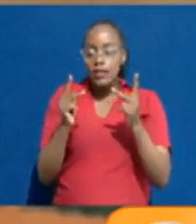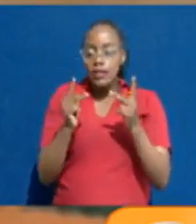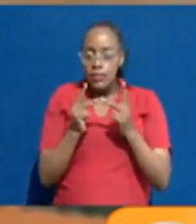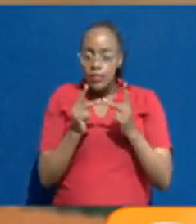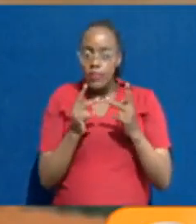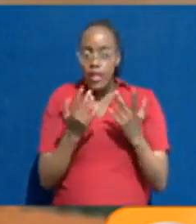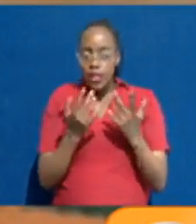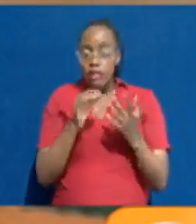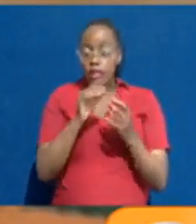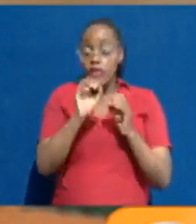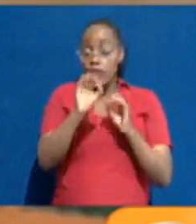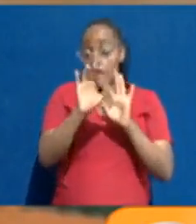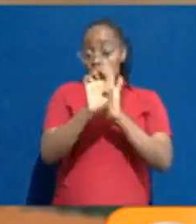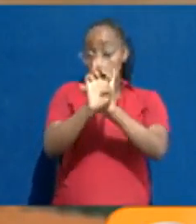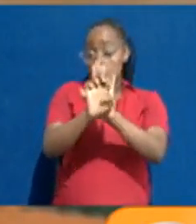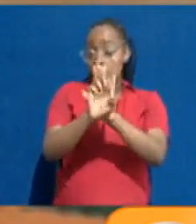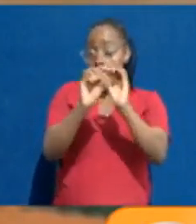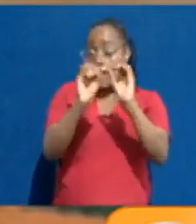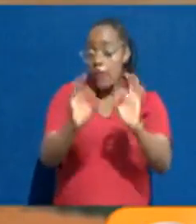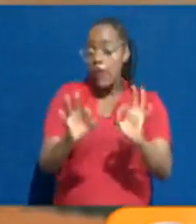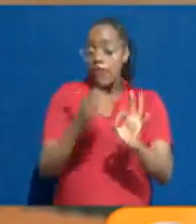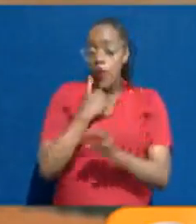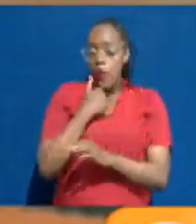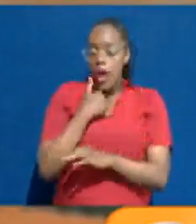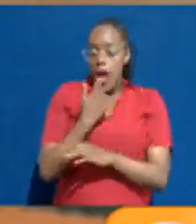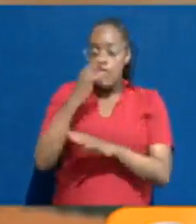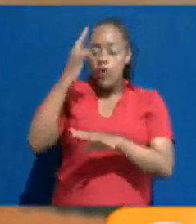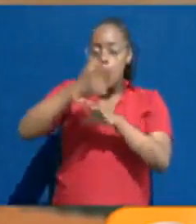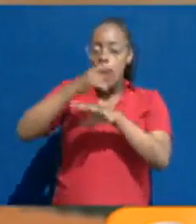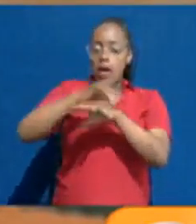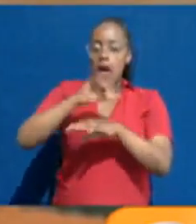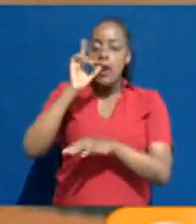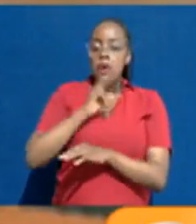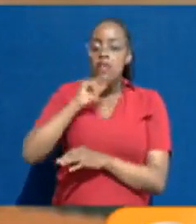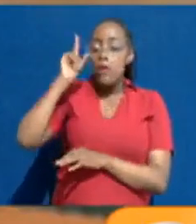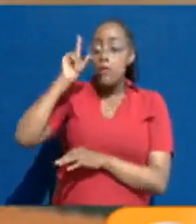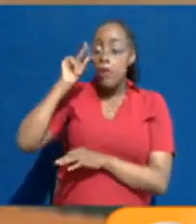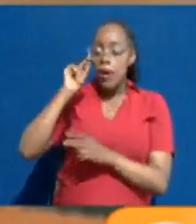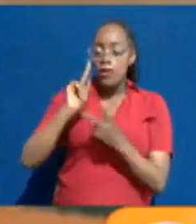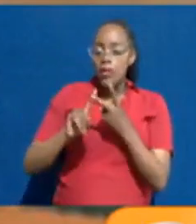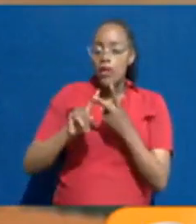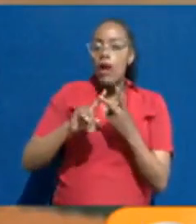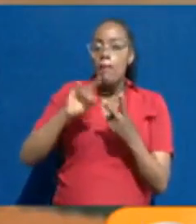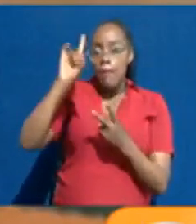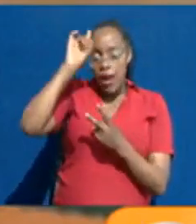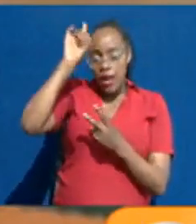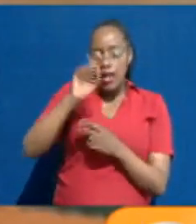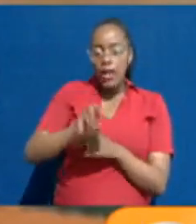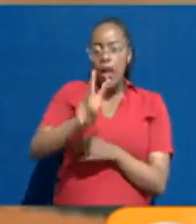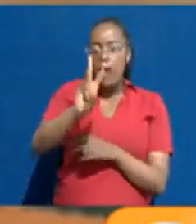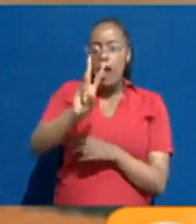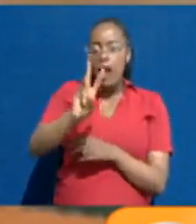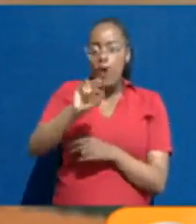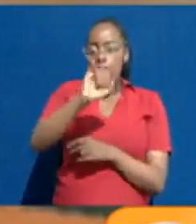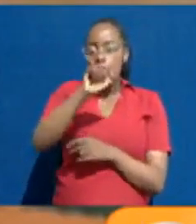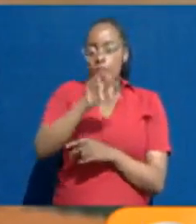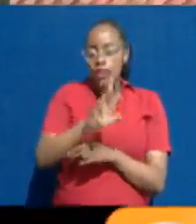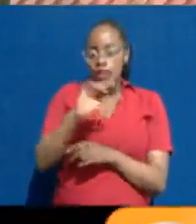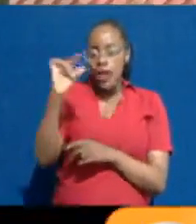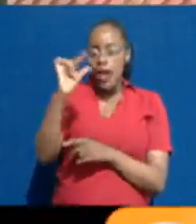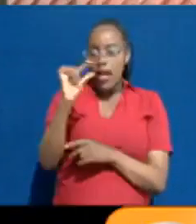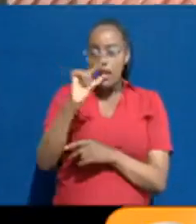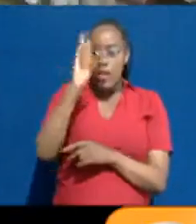for example, when we already got the warning that Mombasa and Mandera, Wajir, Garissa belt